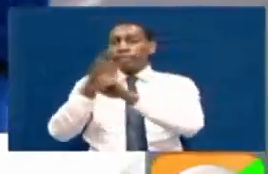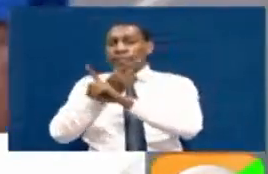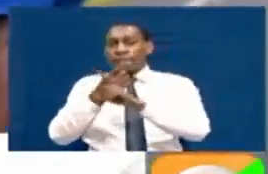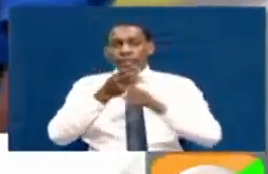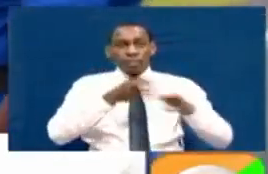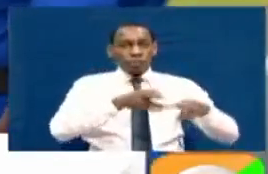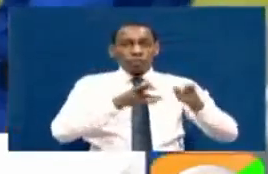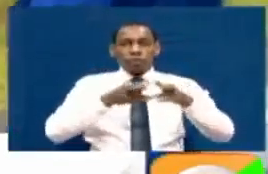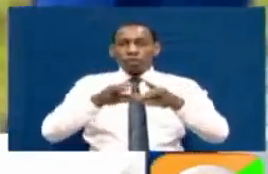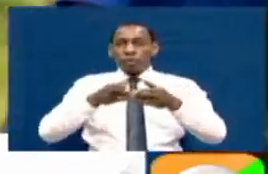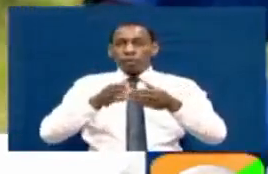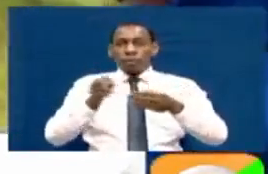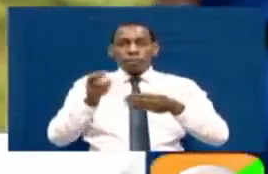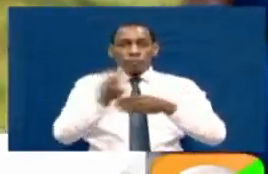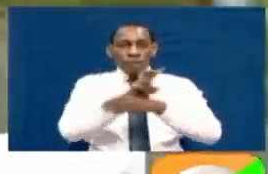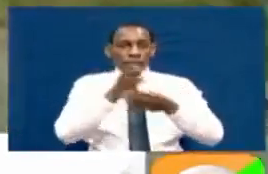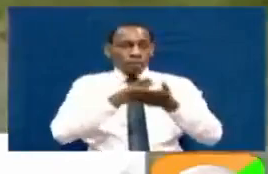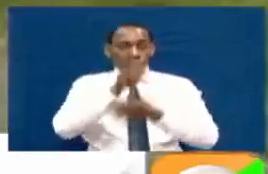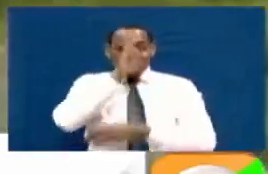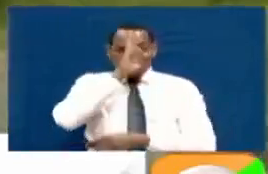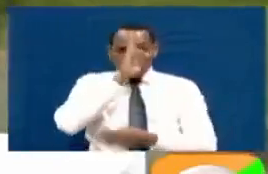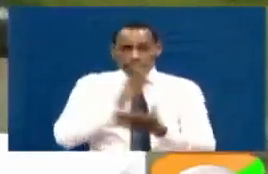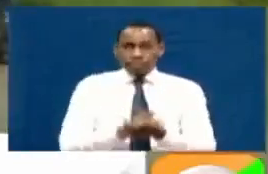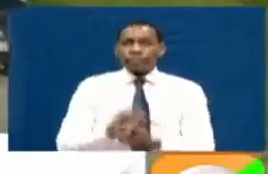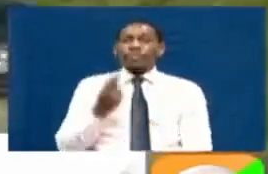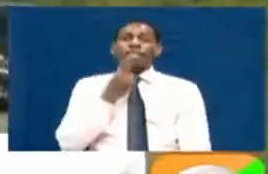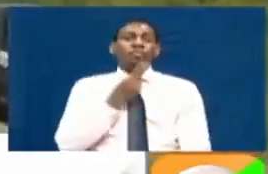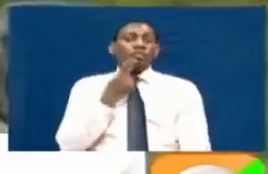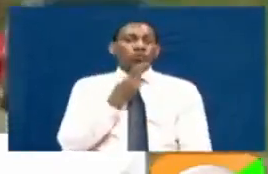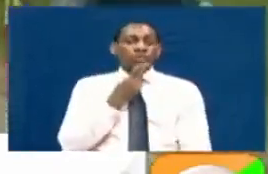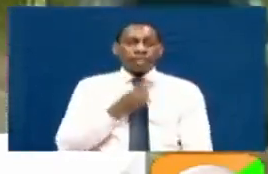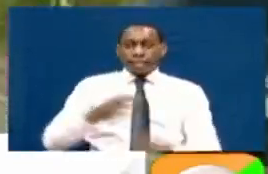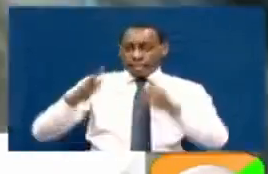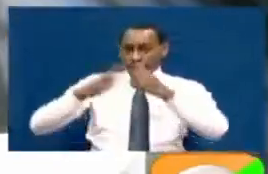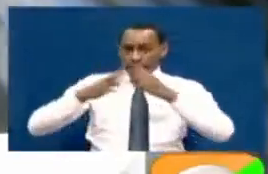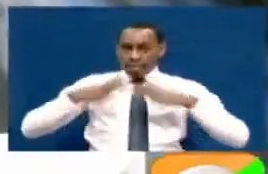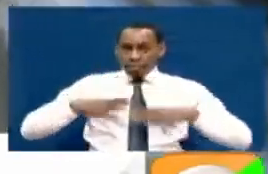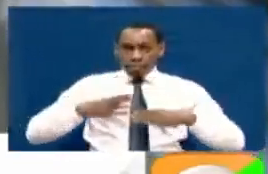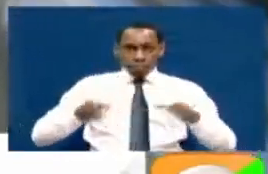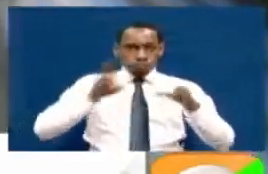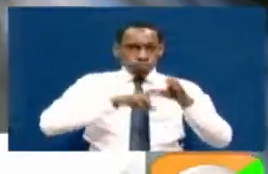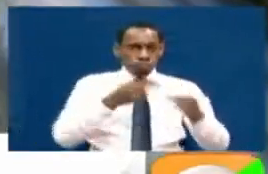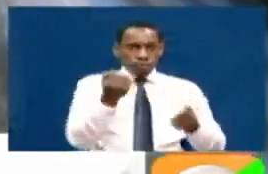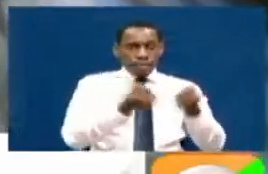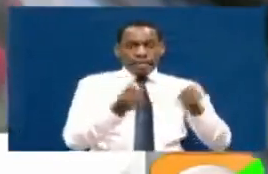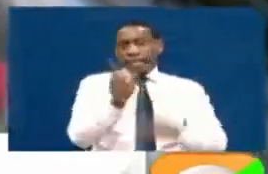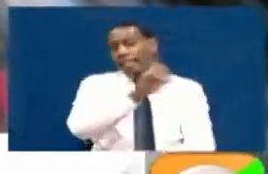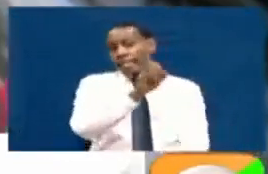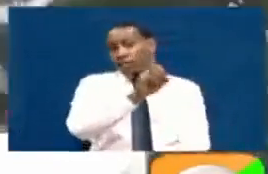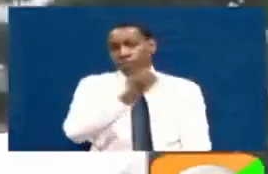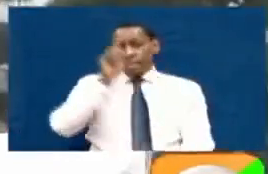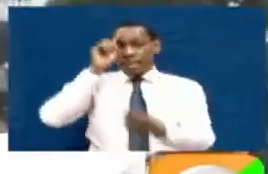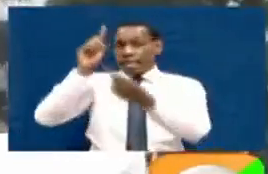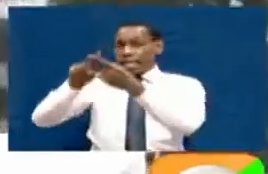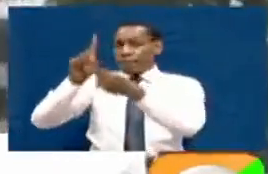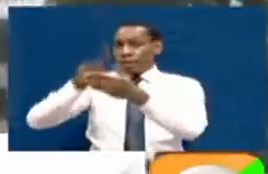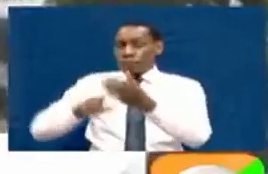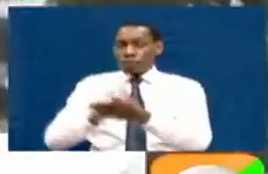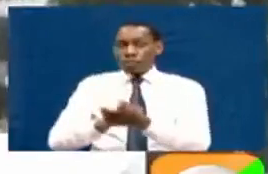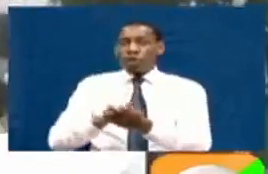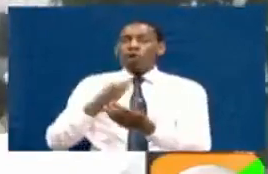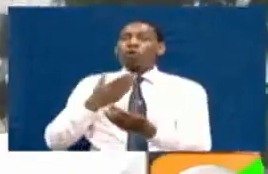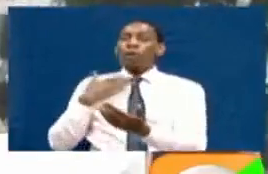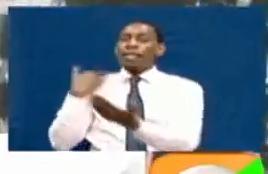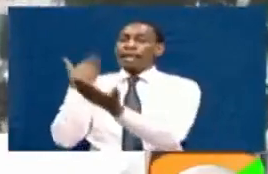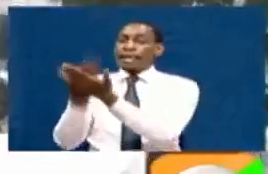roadblocks manned by law enforcement agencies. On Tuesday, 9 people boarded a van in Nairobi with the sole intention of getting